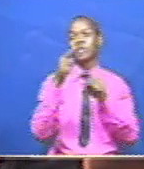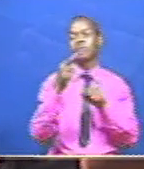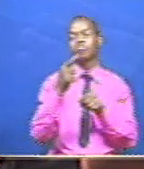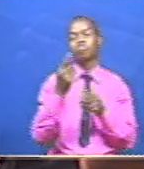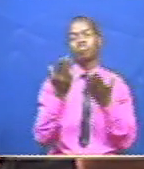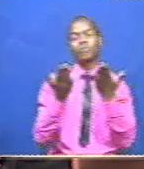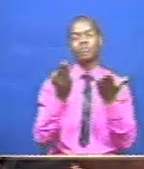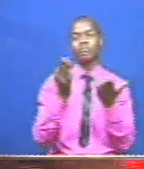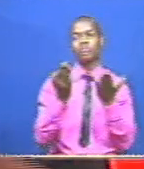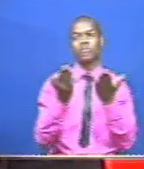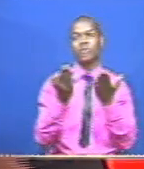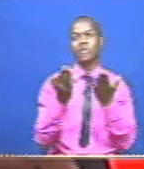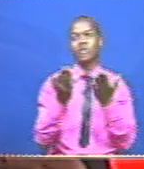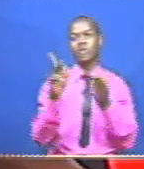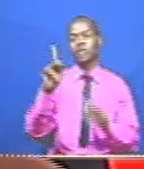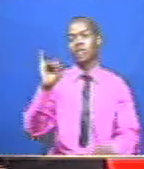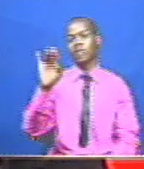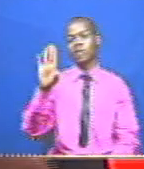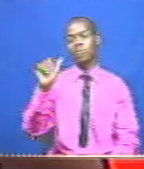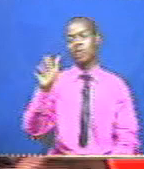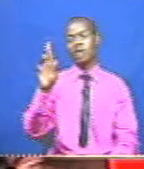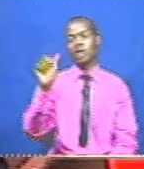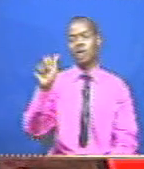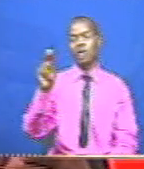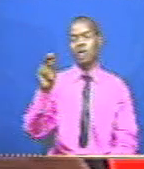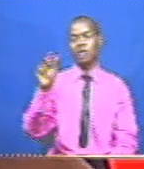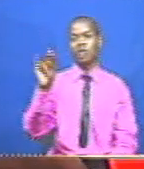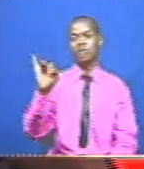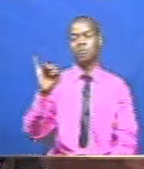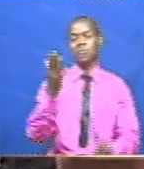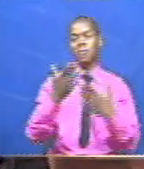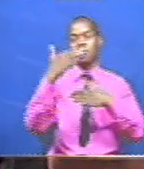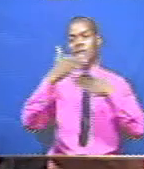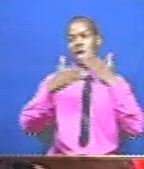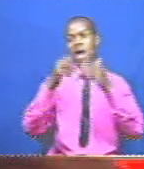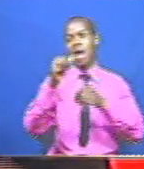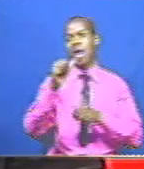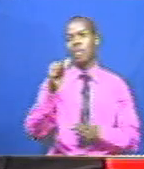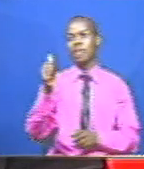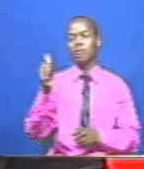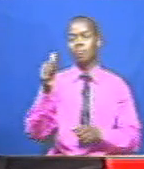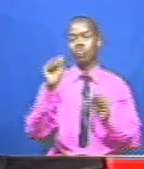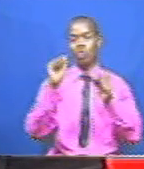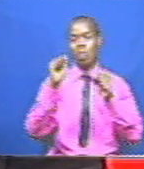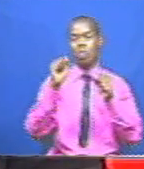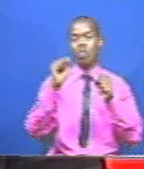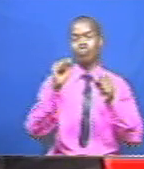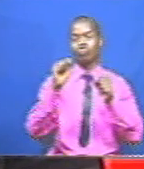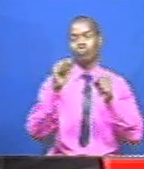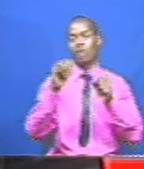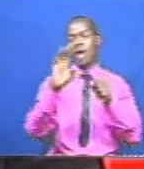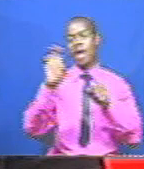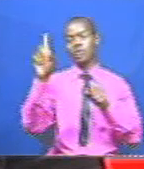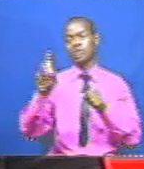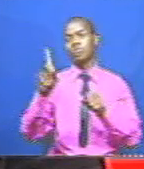of the Kibarani slaughterhouse and build a modern habitat to get into export, that means you have to work